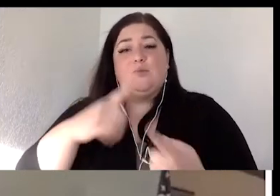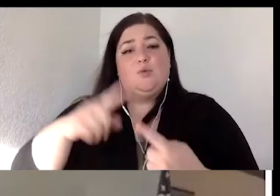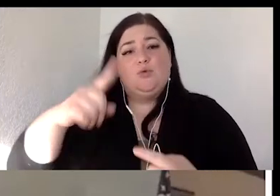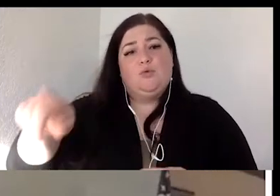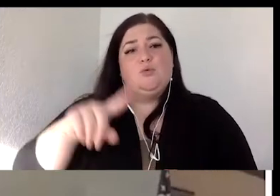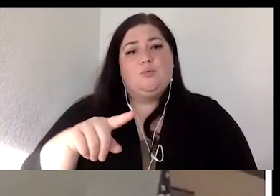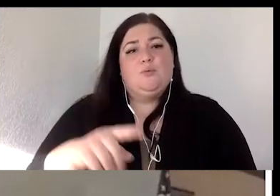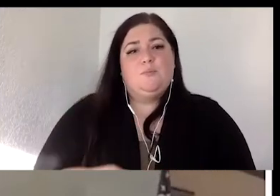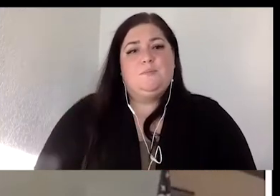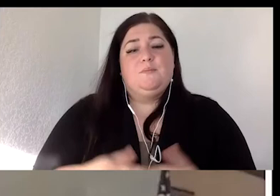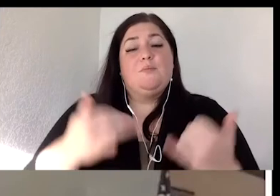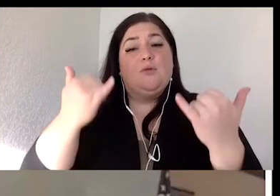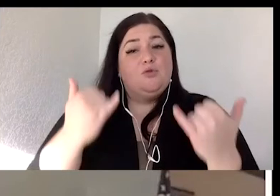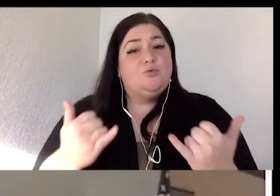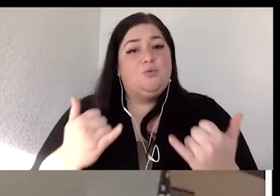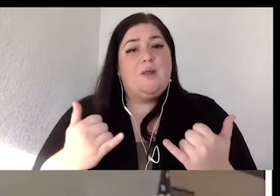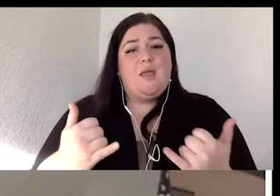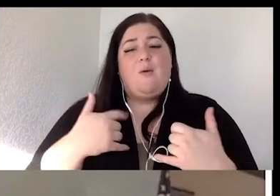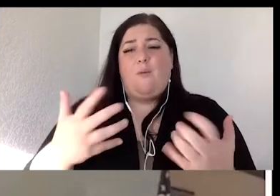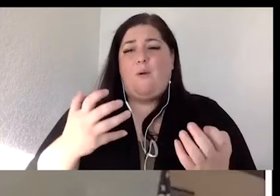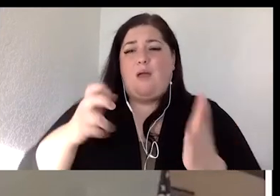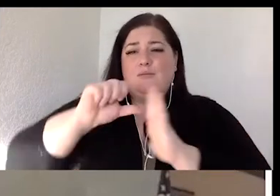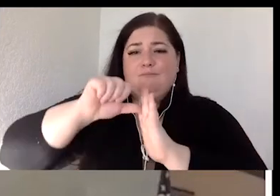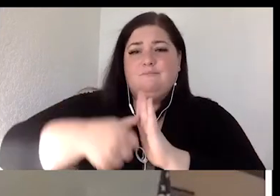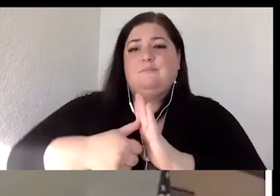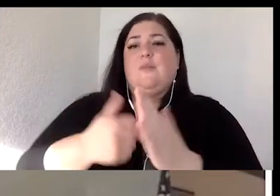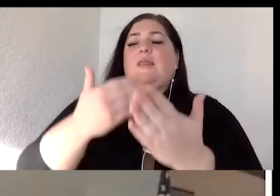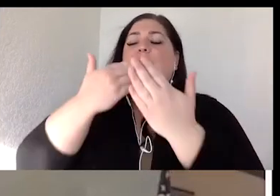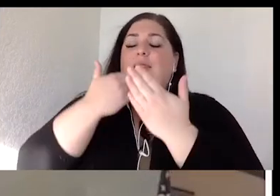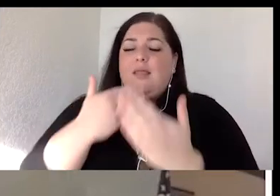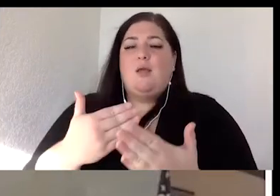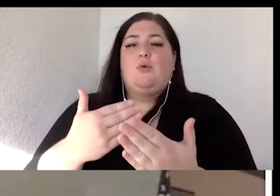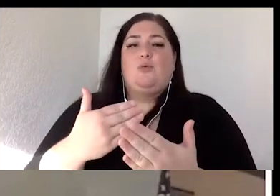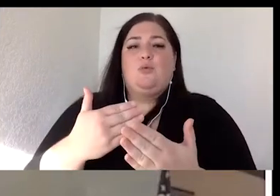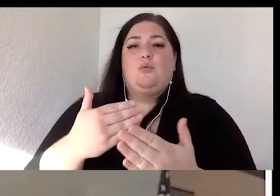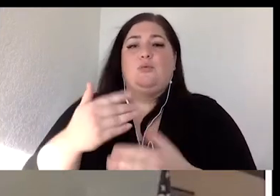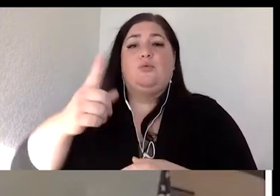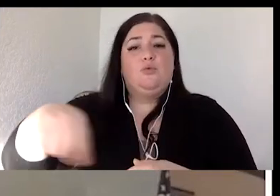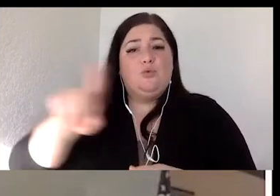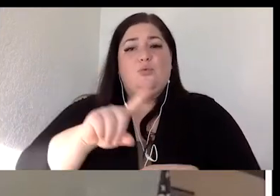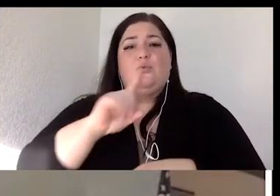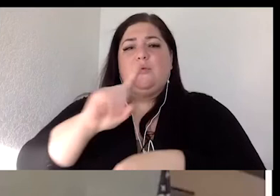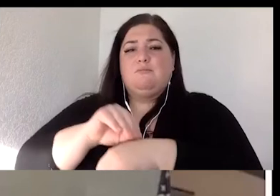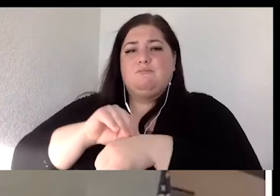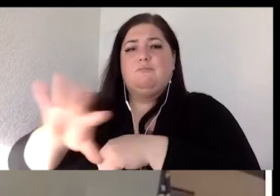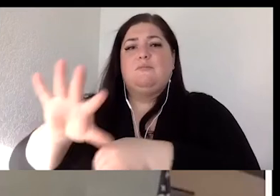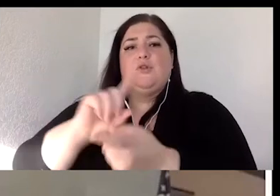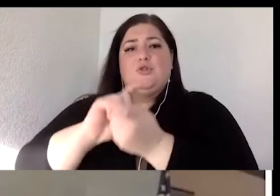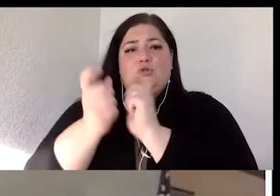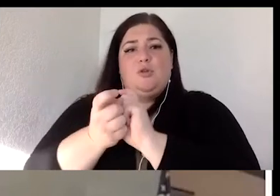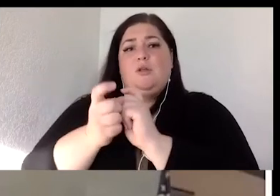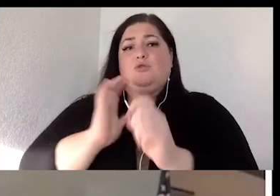Let me say today, thank you. You're changing the world, changing our society,